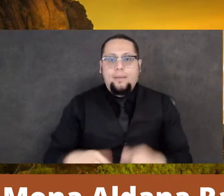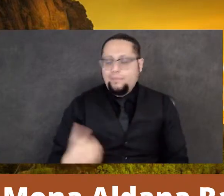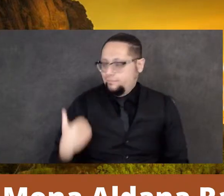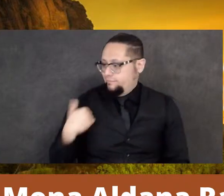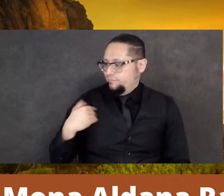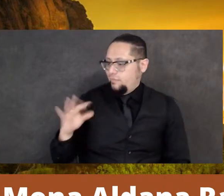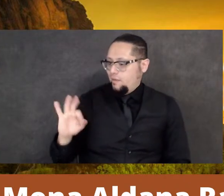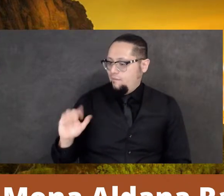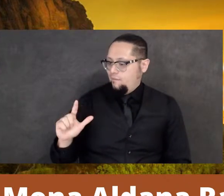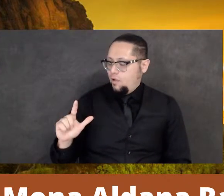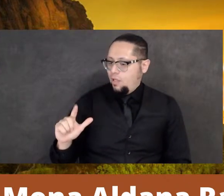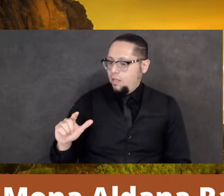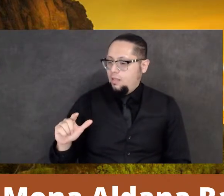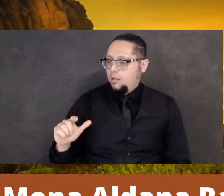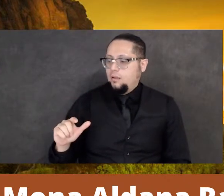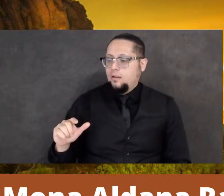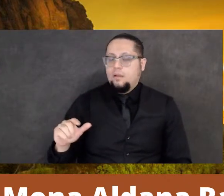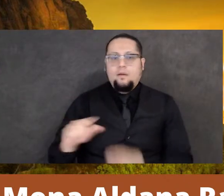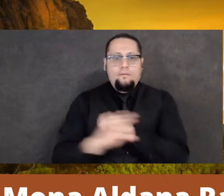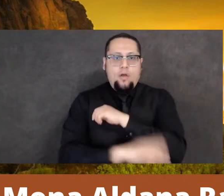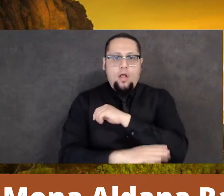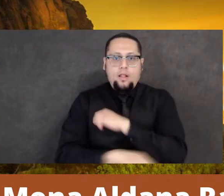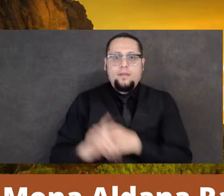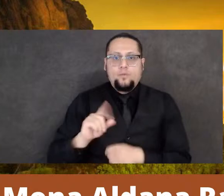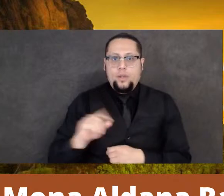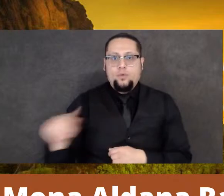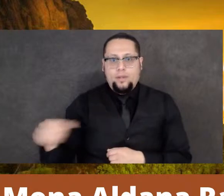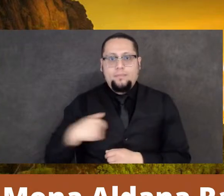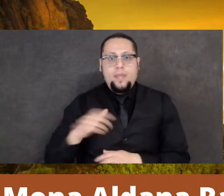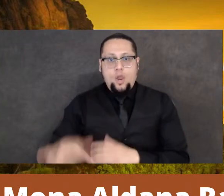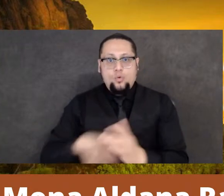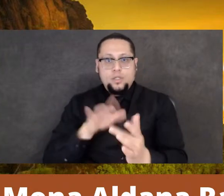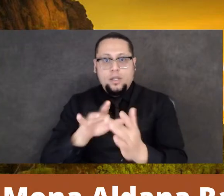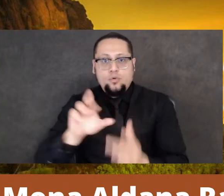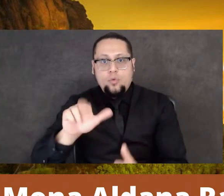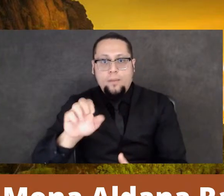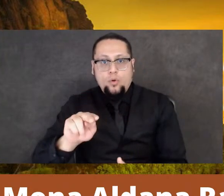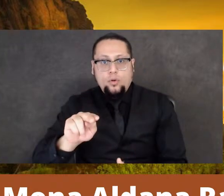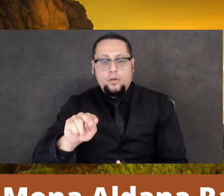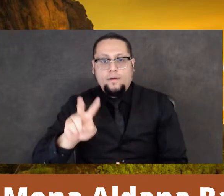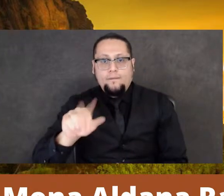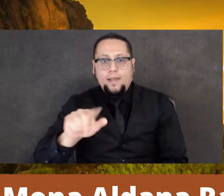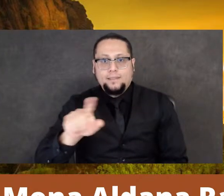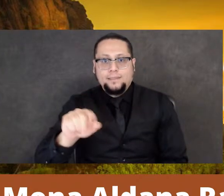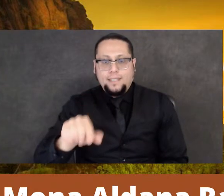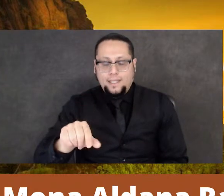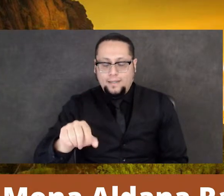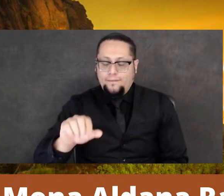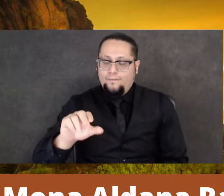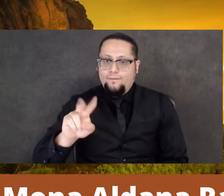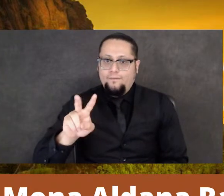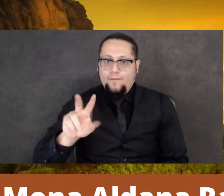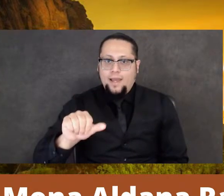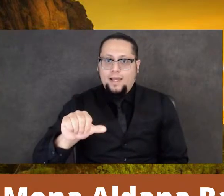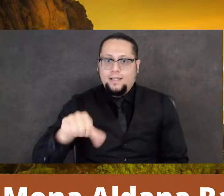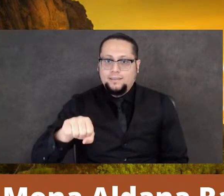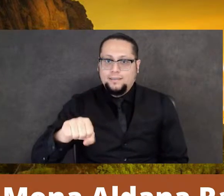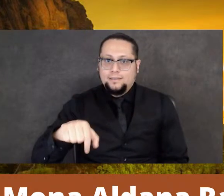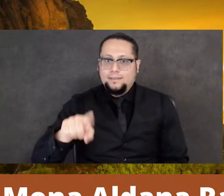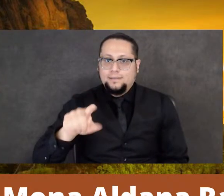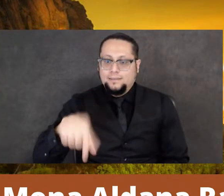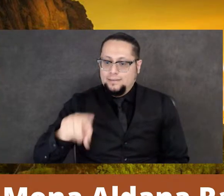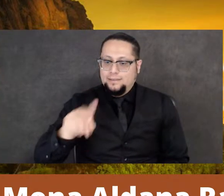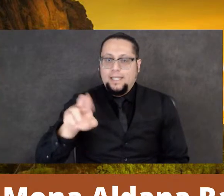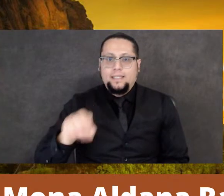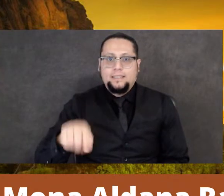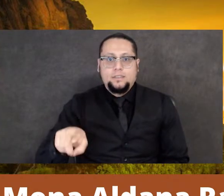of 2020, when I reached out to Ramon D. Vasquez Jr., the executive director of American Indians of Texas at the Spanish